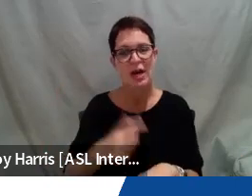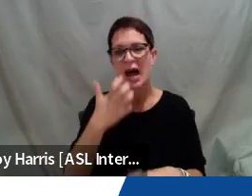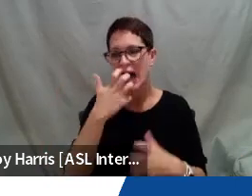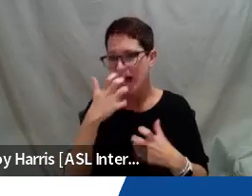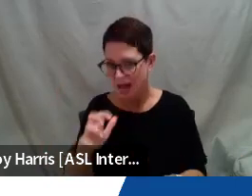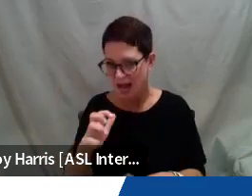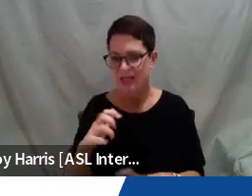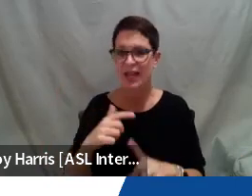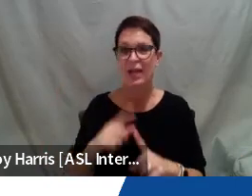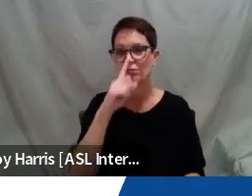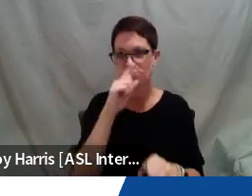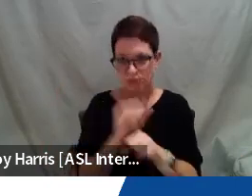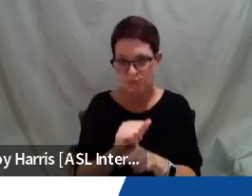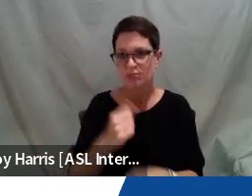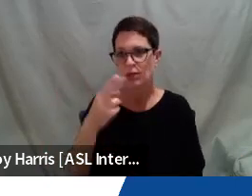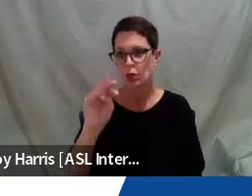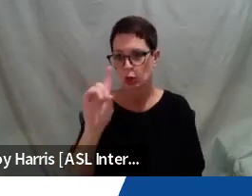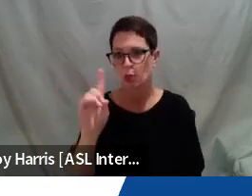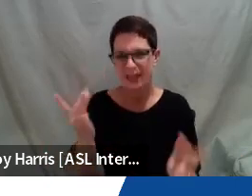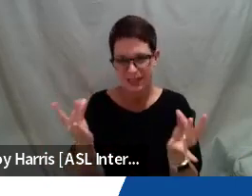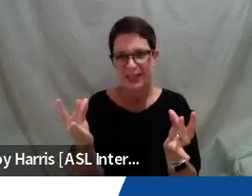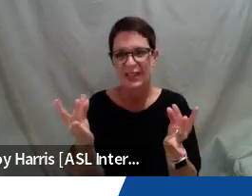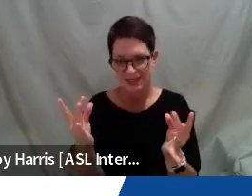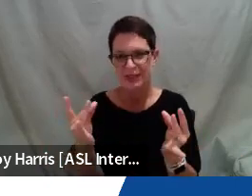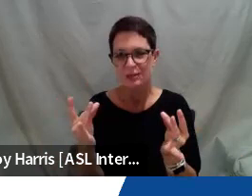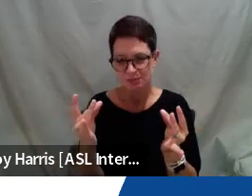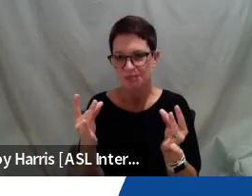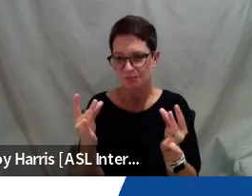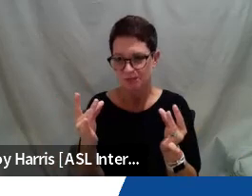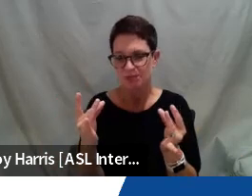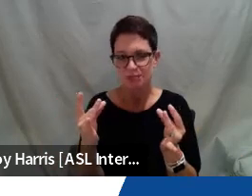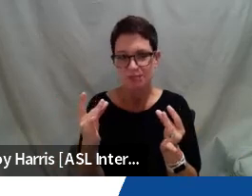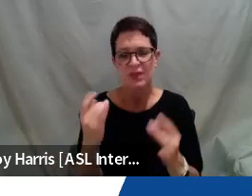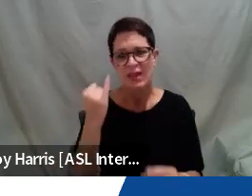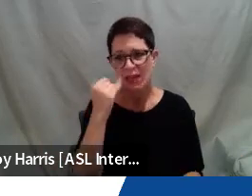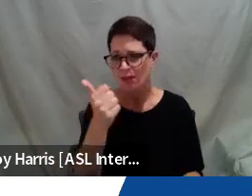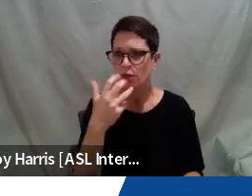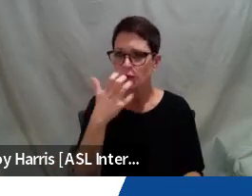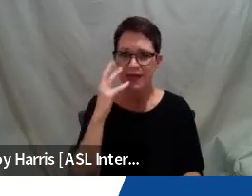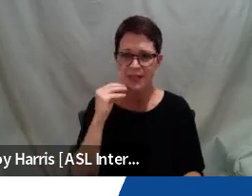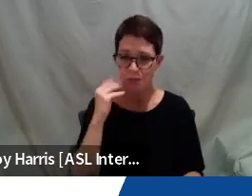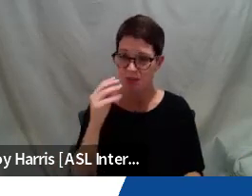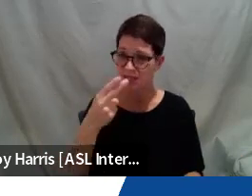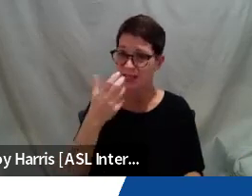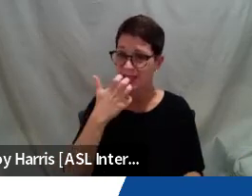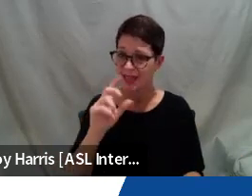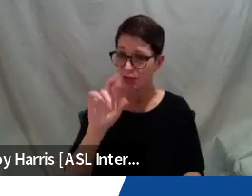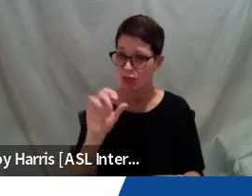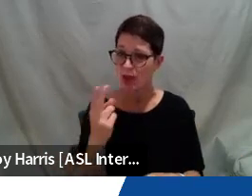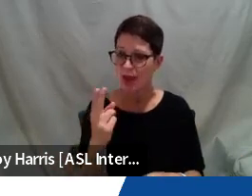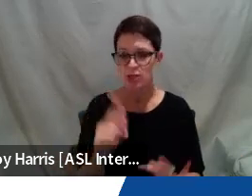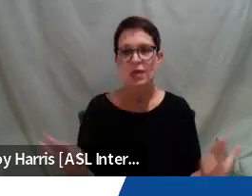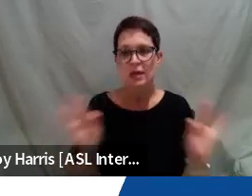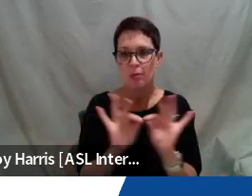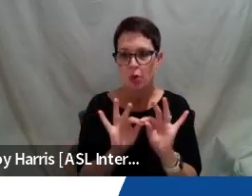warm and very humid. And if you do experience heat rash, it's important